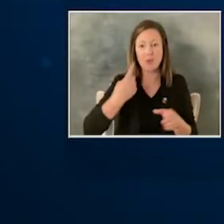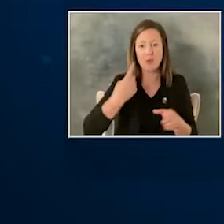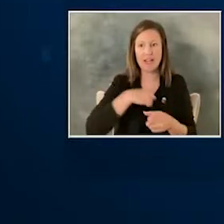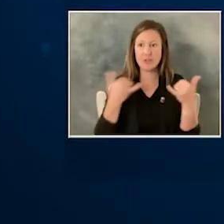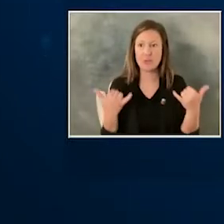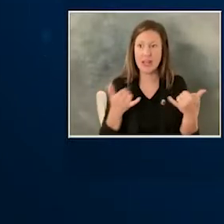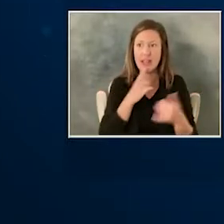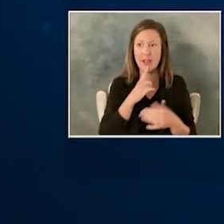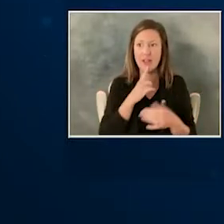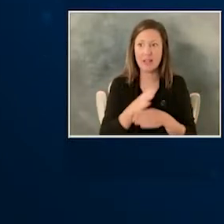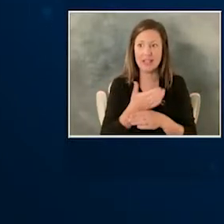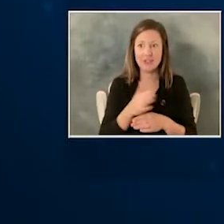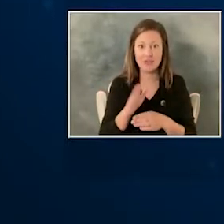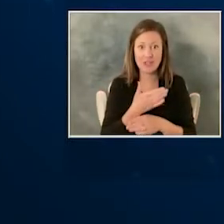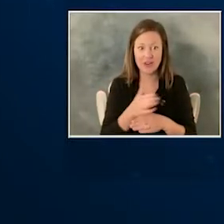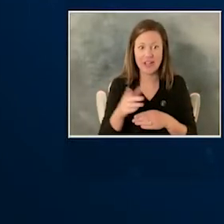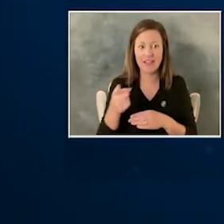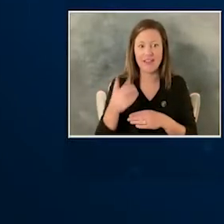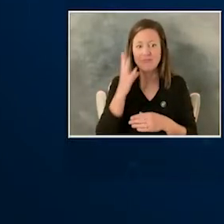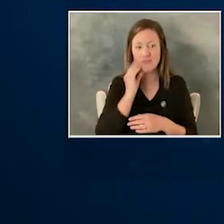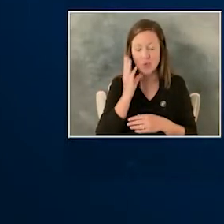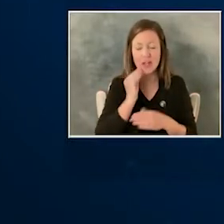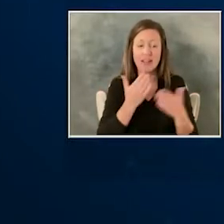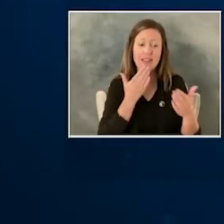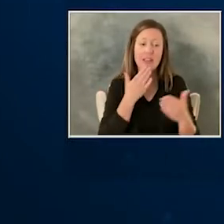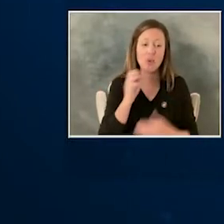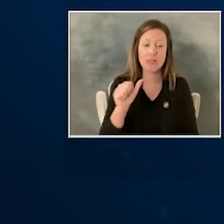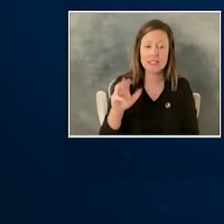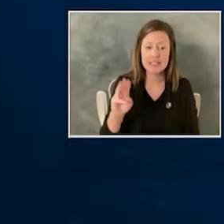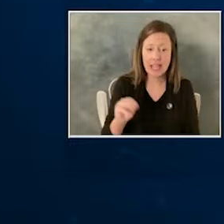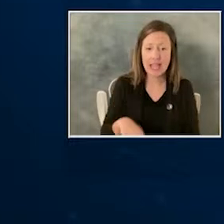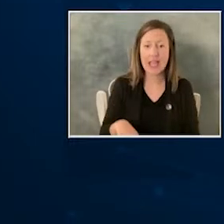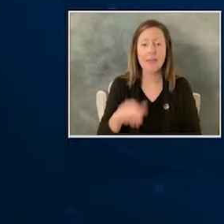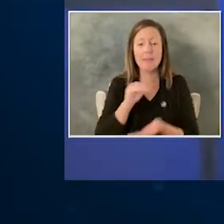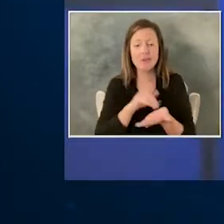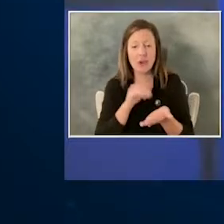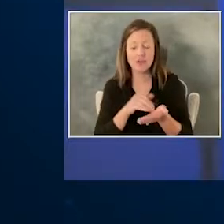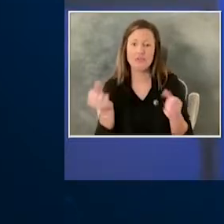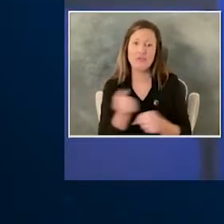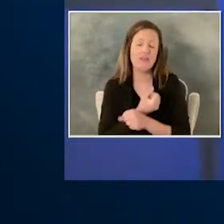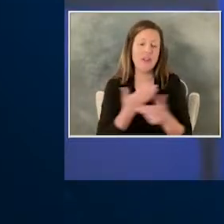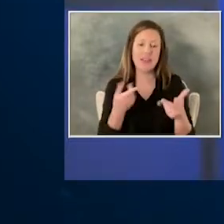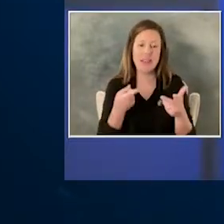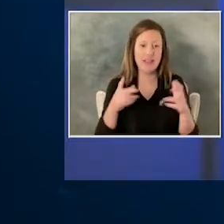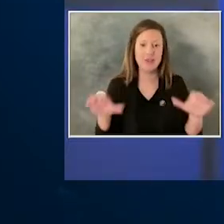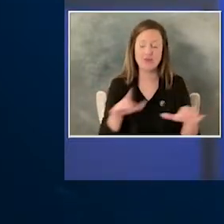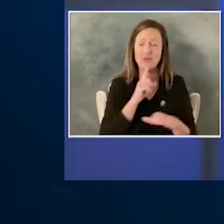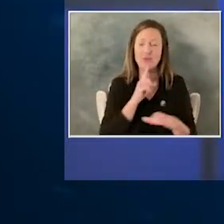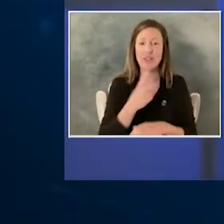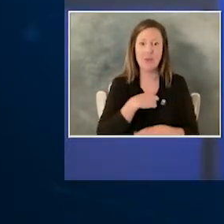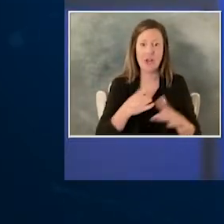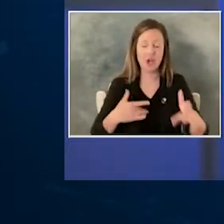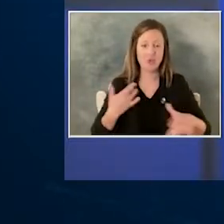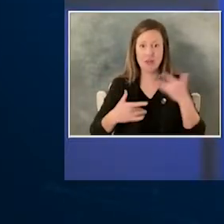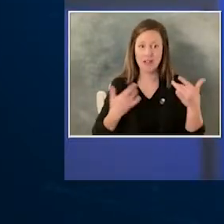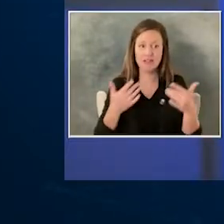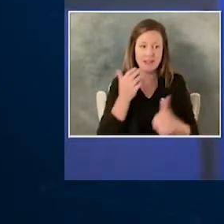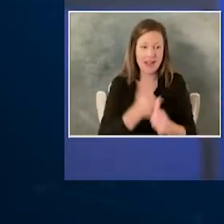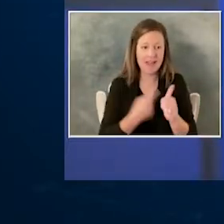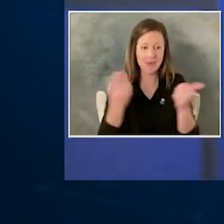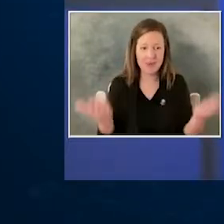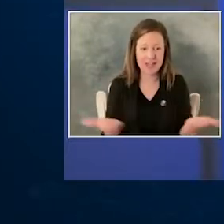incredible journey. Thank you to Sam and Dr. Schmidt for your time and for everything you do. We are thrilled that everybody here is doing so